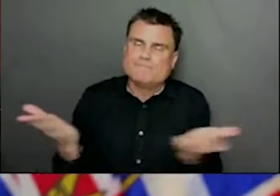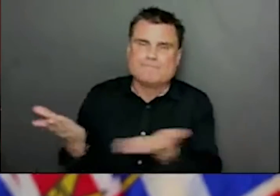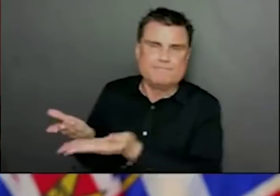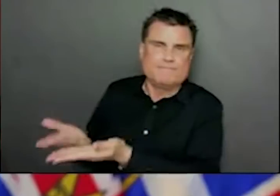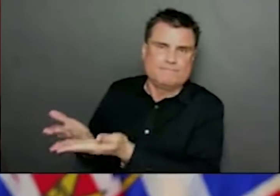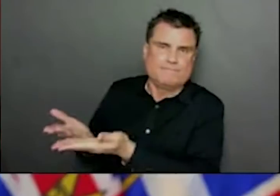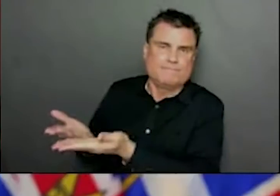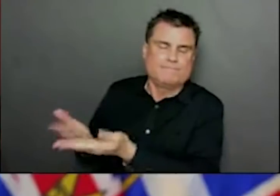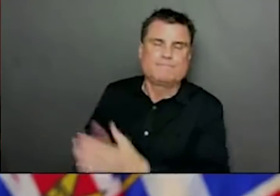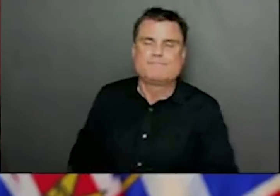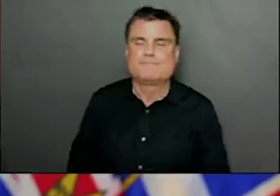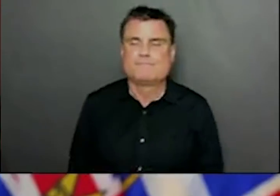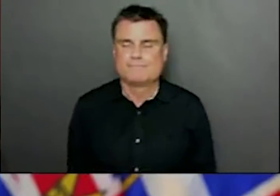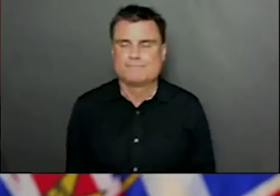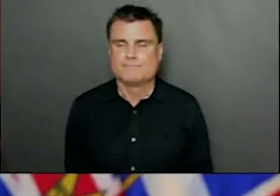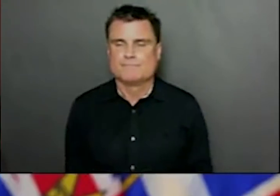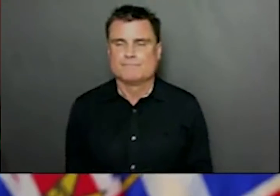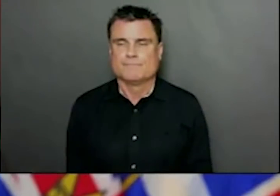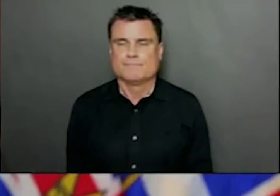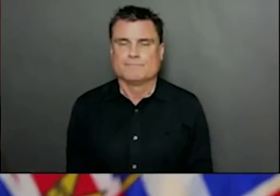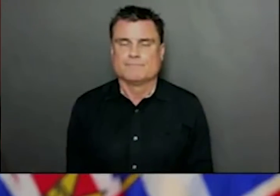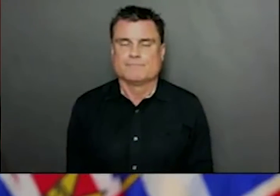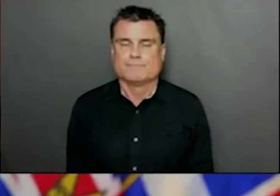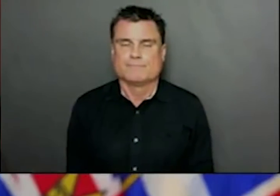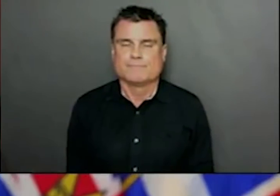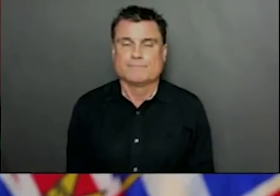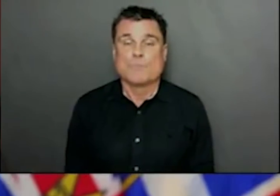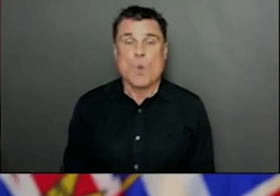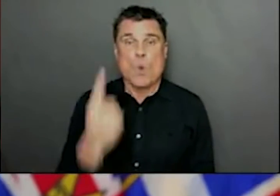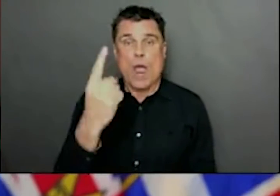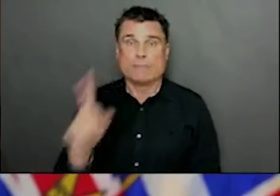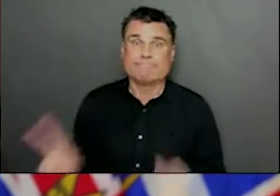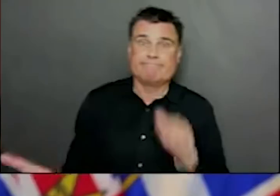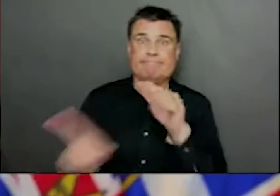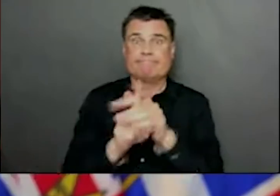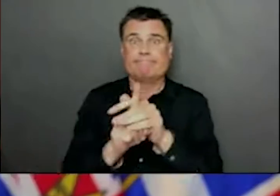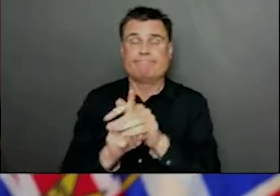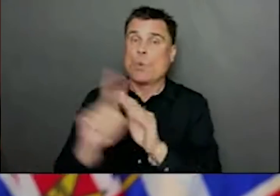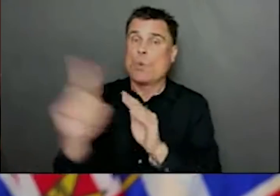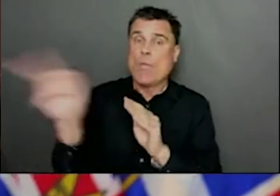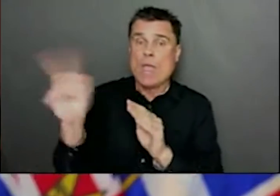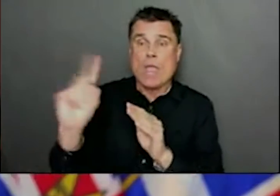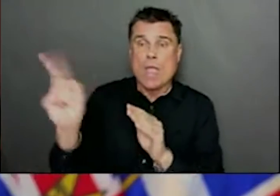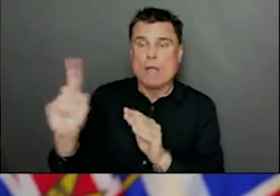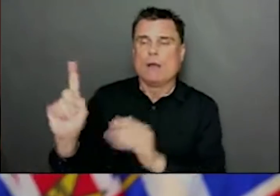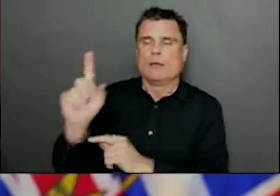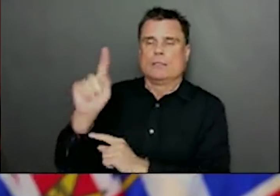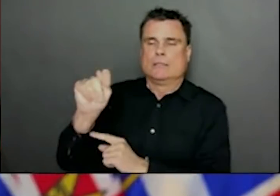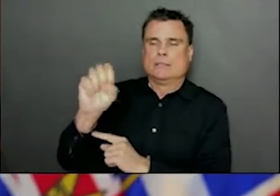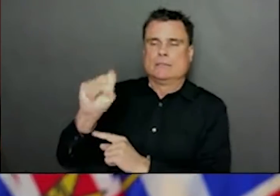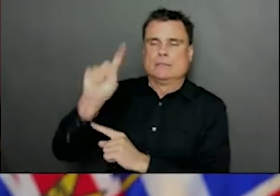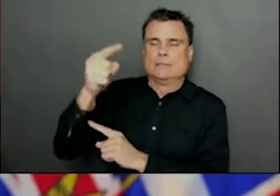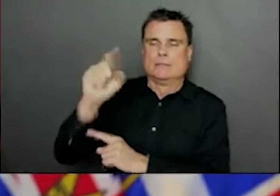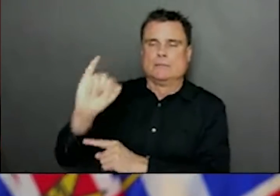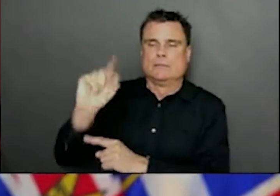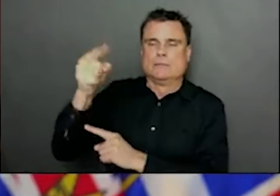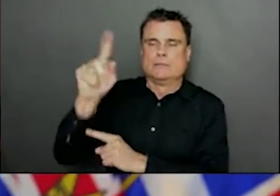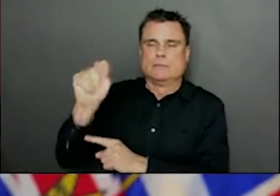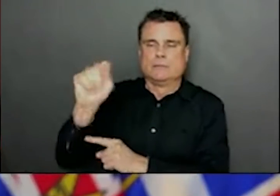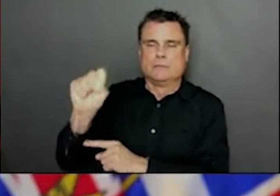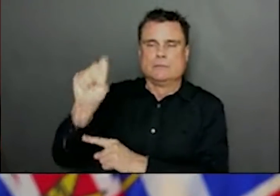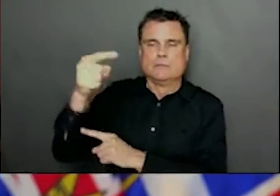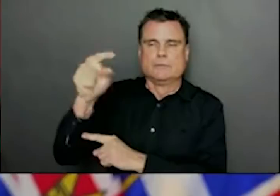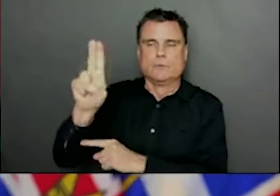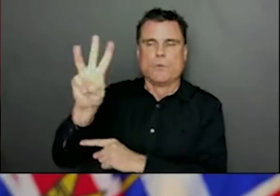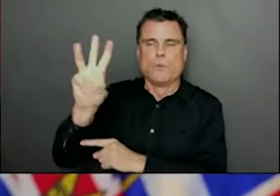We have one new healthcare outbreak at the Sasalwatul Lalem long-term care home in the